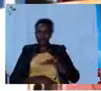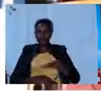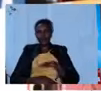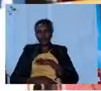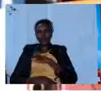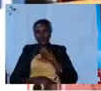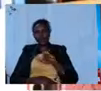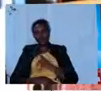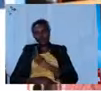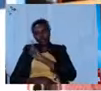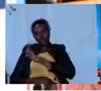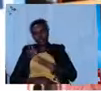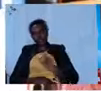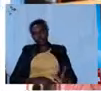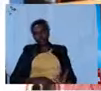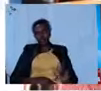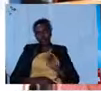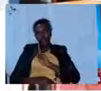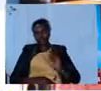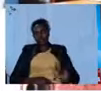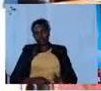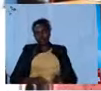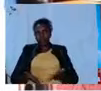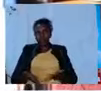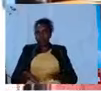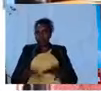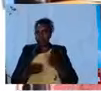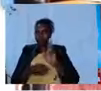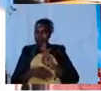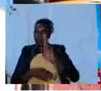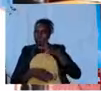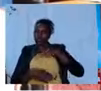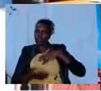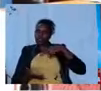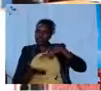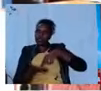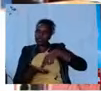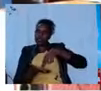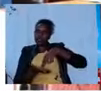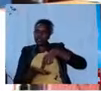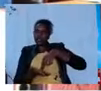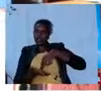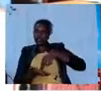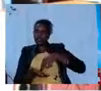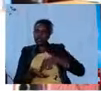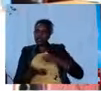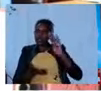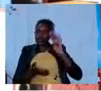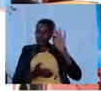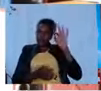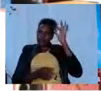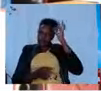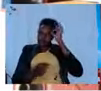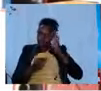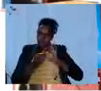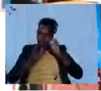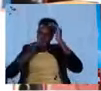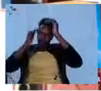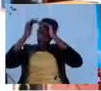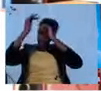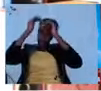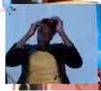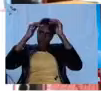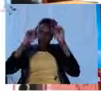higher ground. Lord, lift me up and let me stand by faith